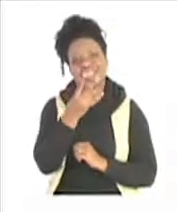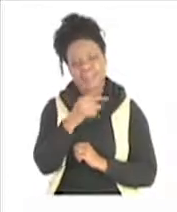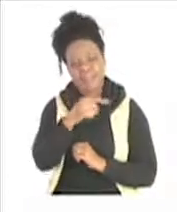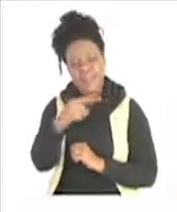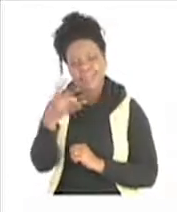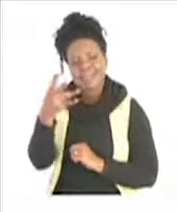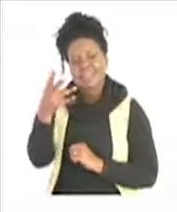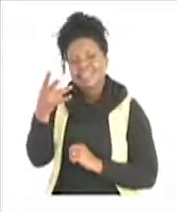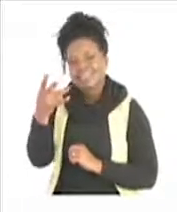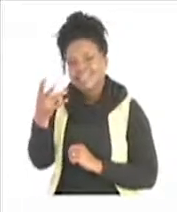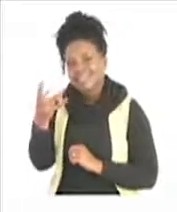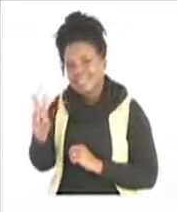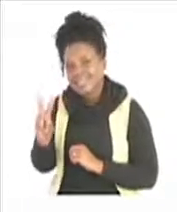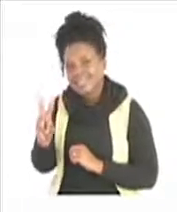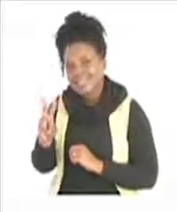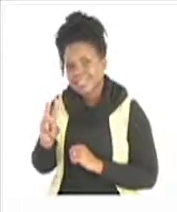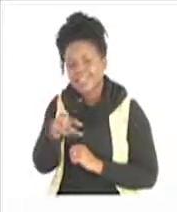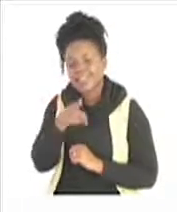251.